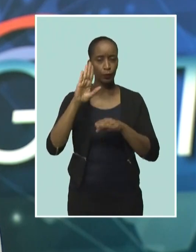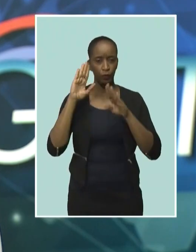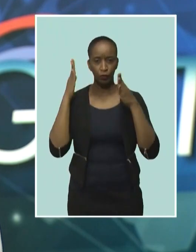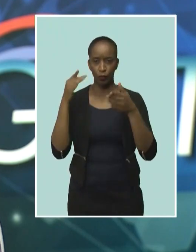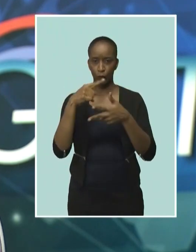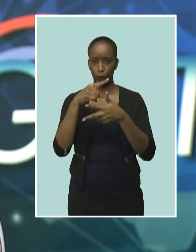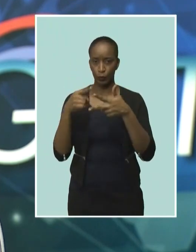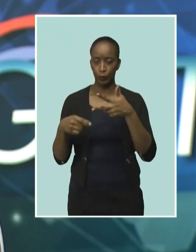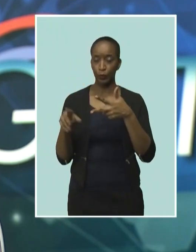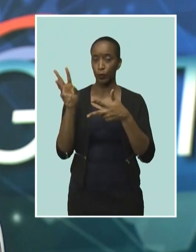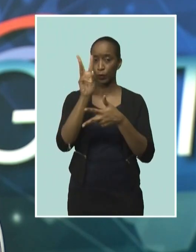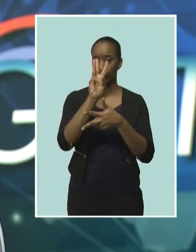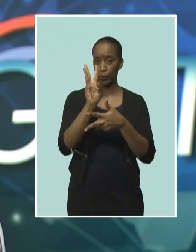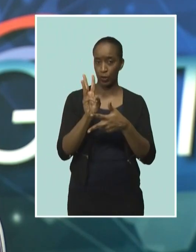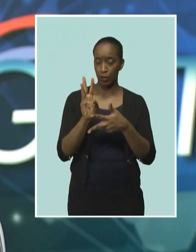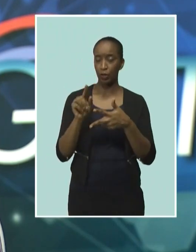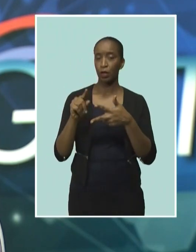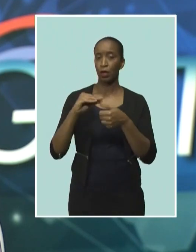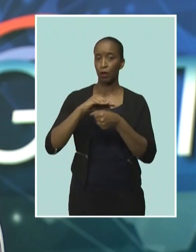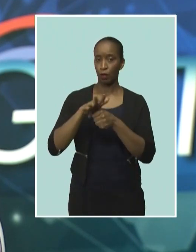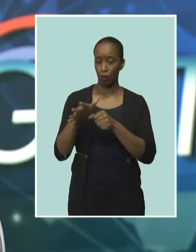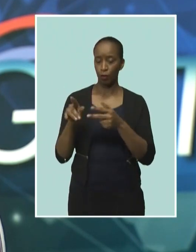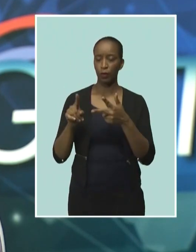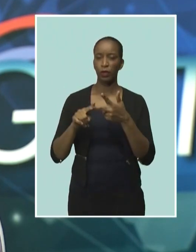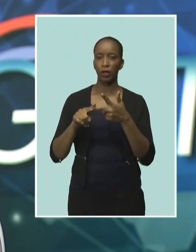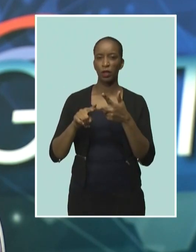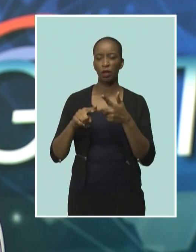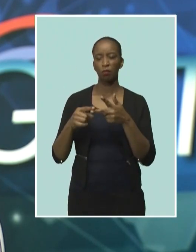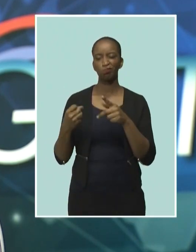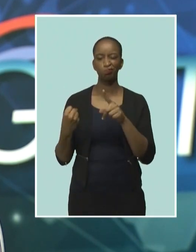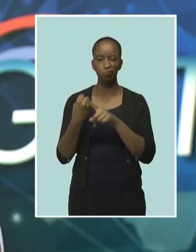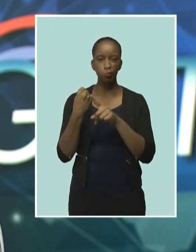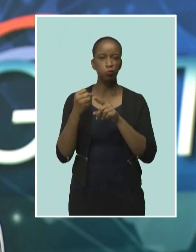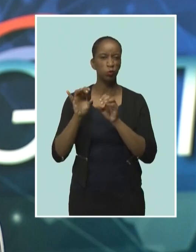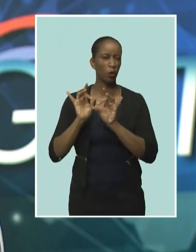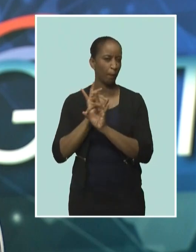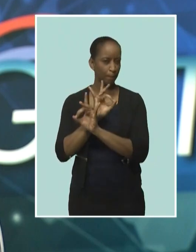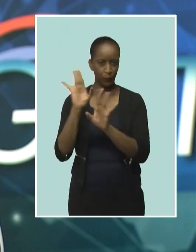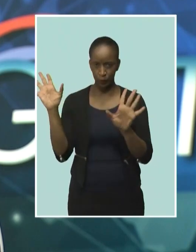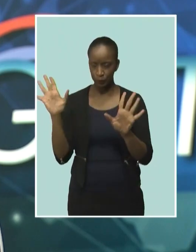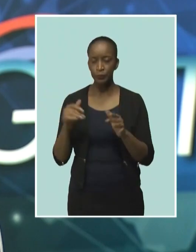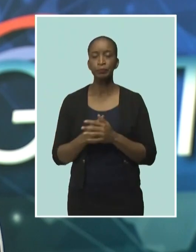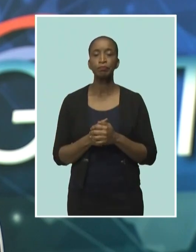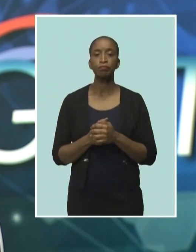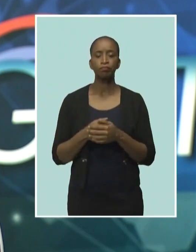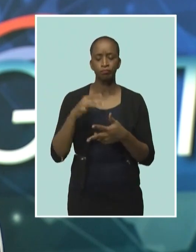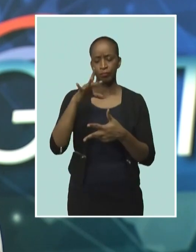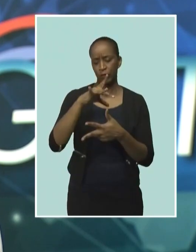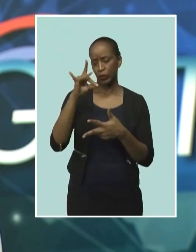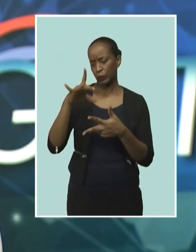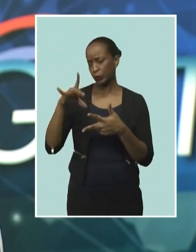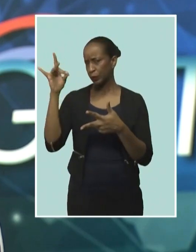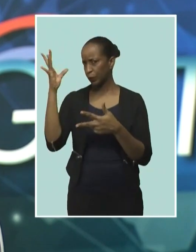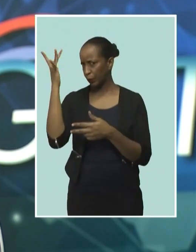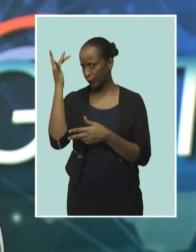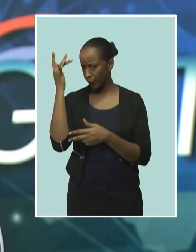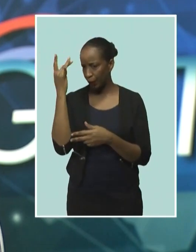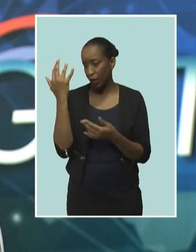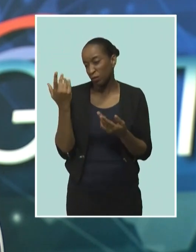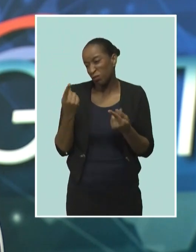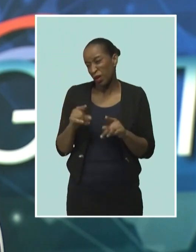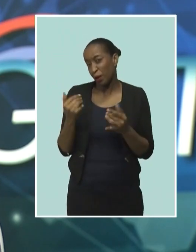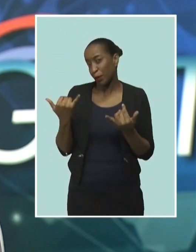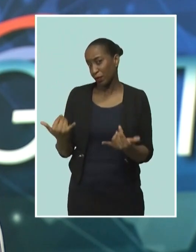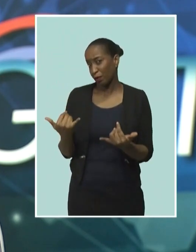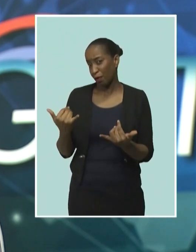with the climate, COVID-19 and violence. She says they were selected because they are current and given their impact on Barbadian